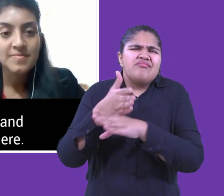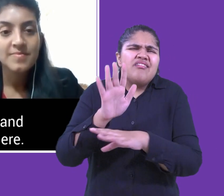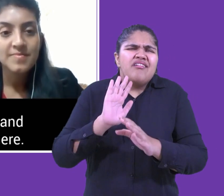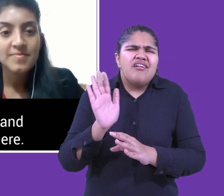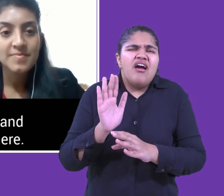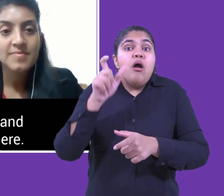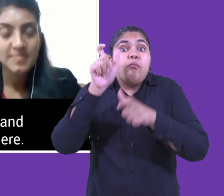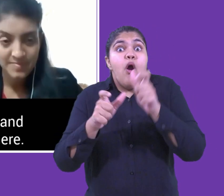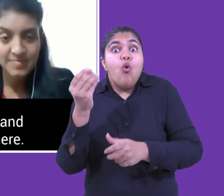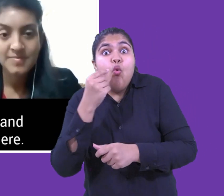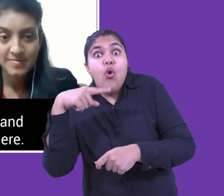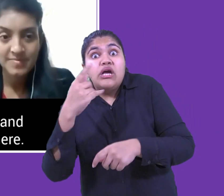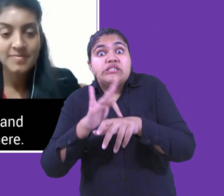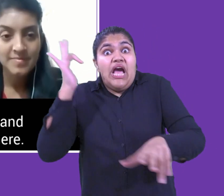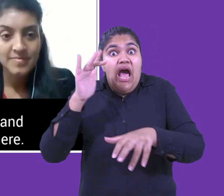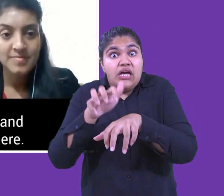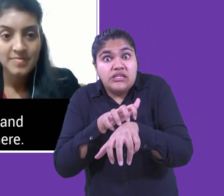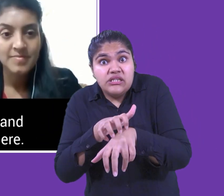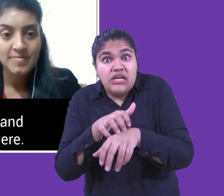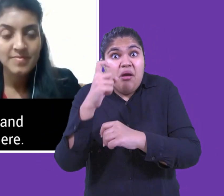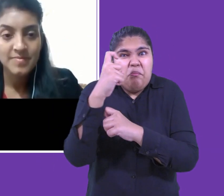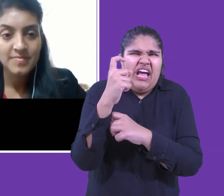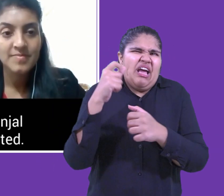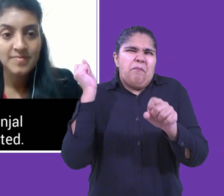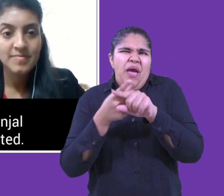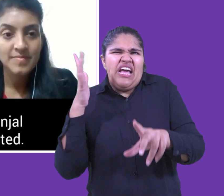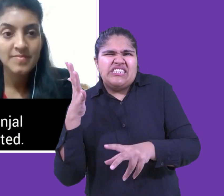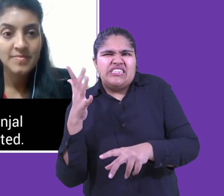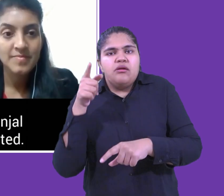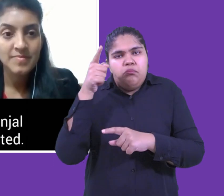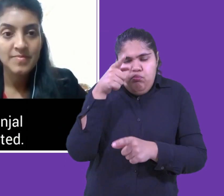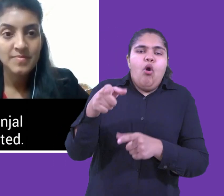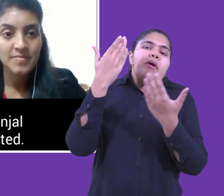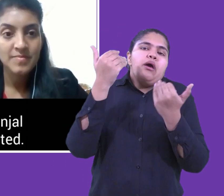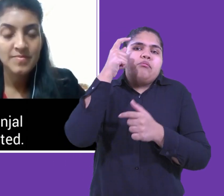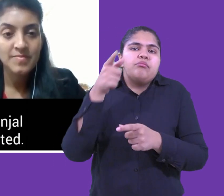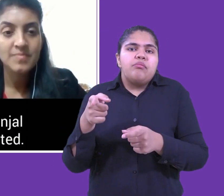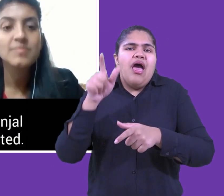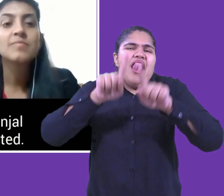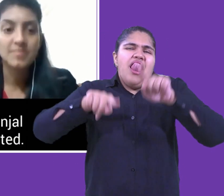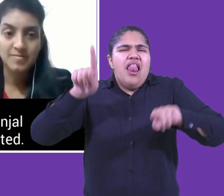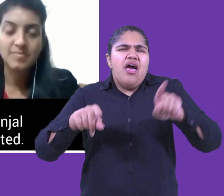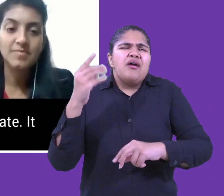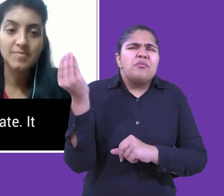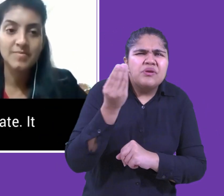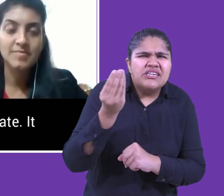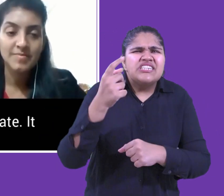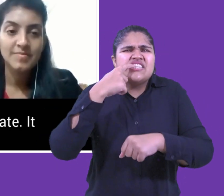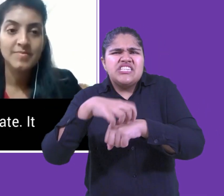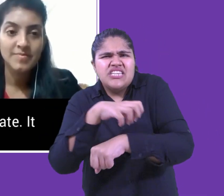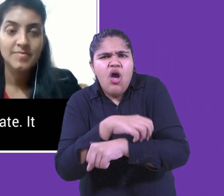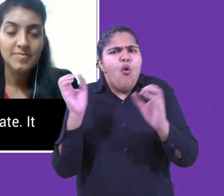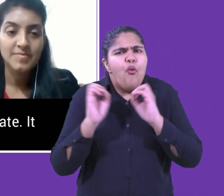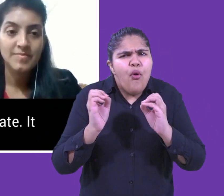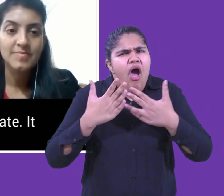of the allergy and incompatibility comes over here. Some people take brinjal lot and never gets a vitiligo, get aggravated. And some